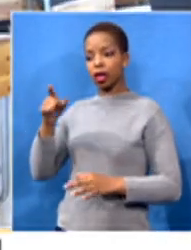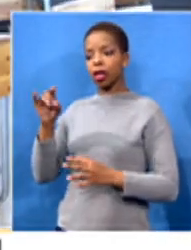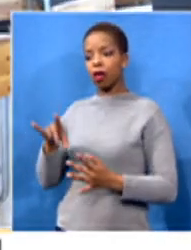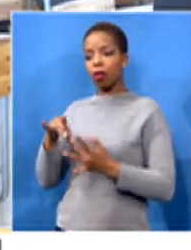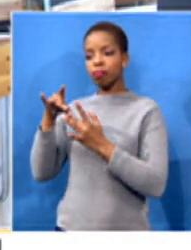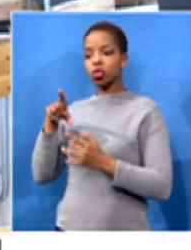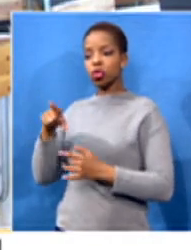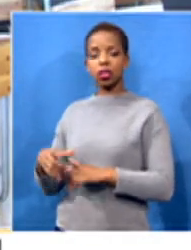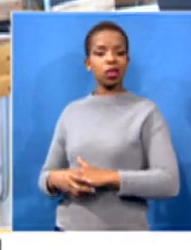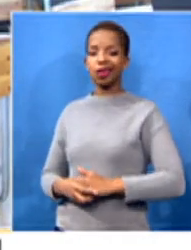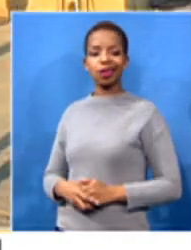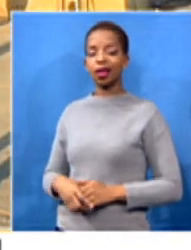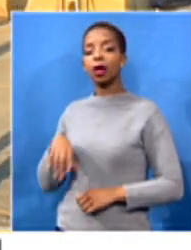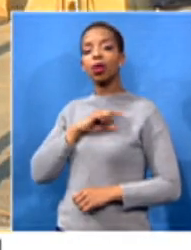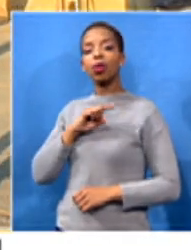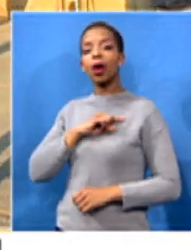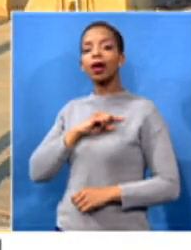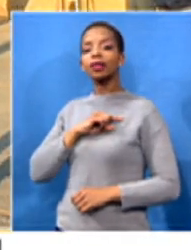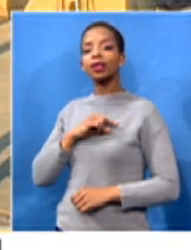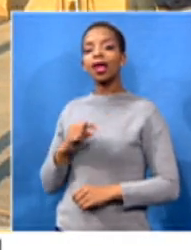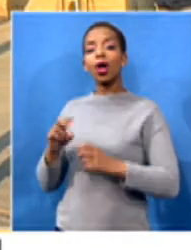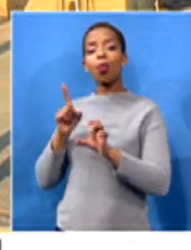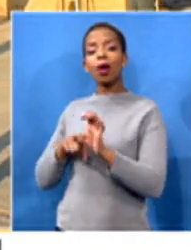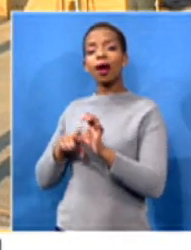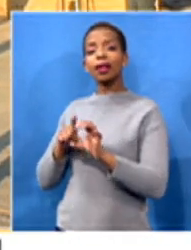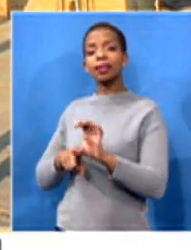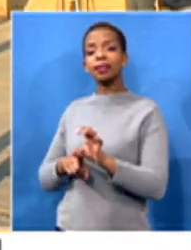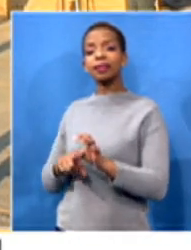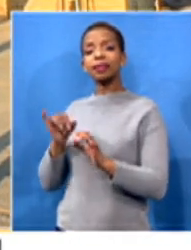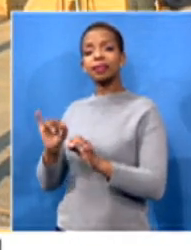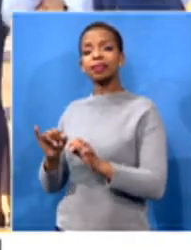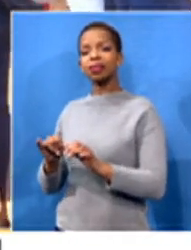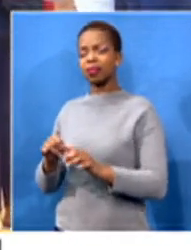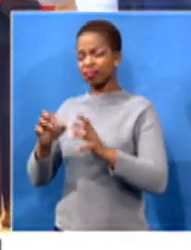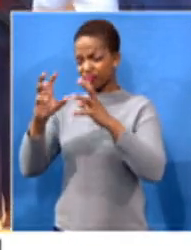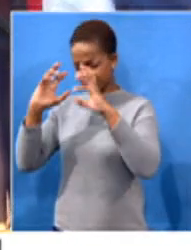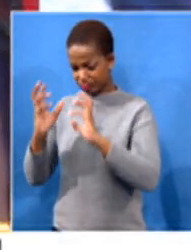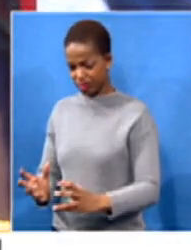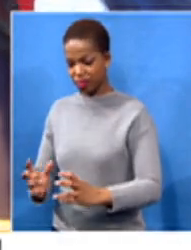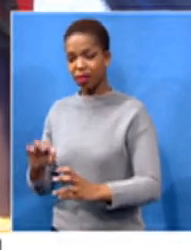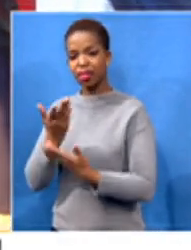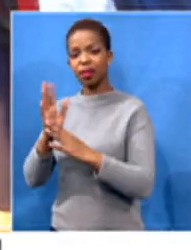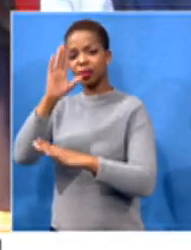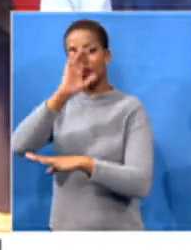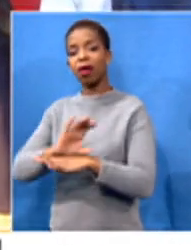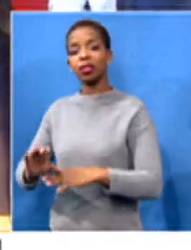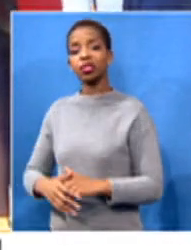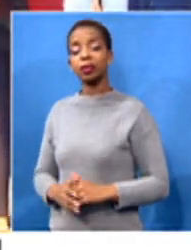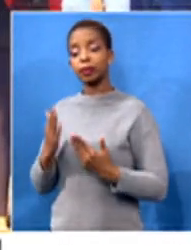the poor quality of education and the state of those FET colleges. Dr. Altman?